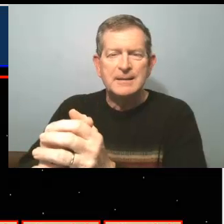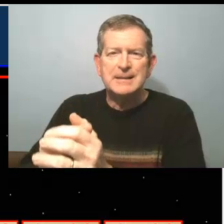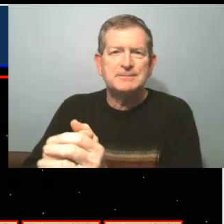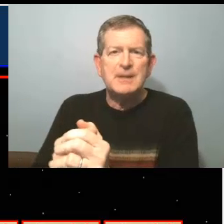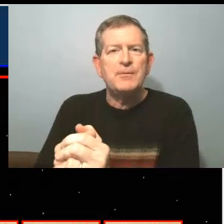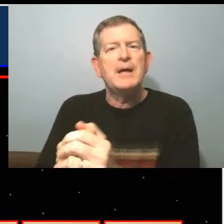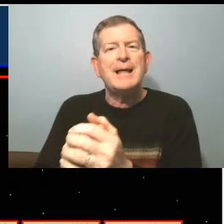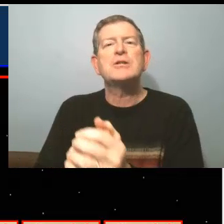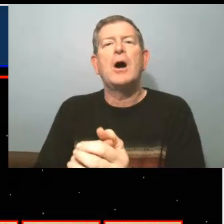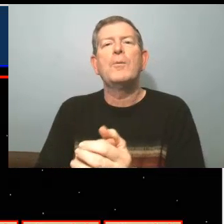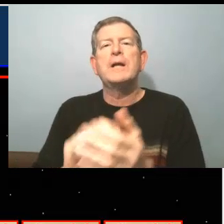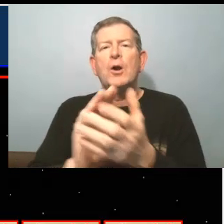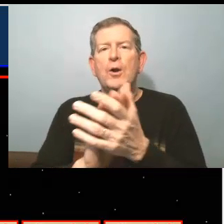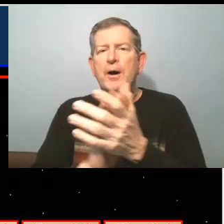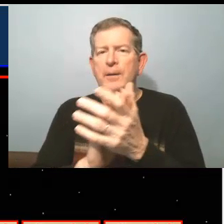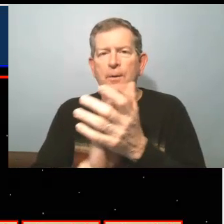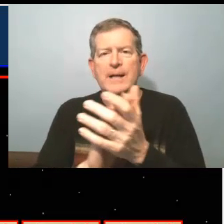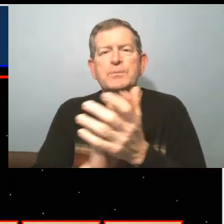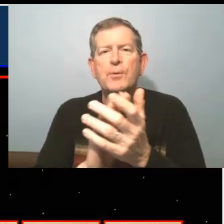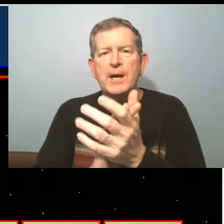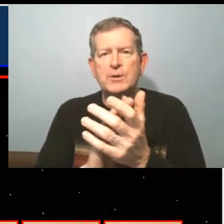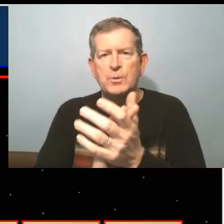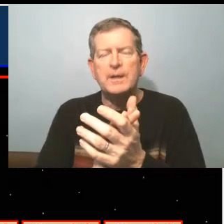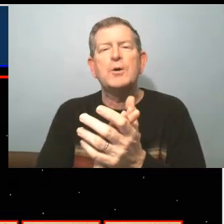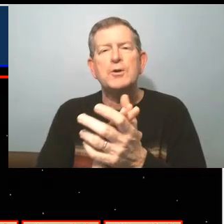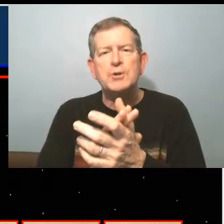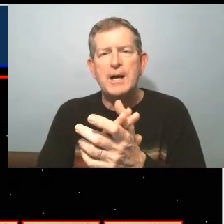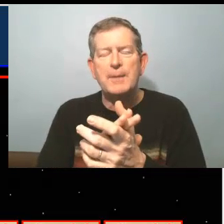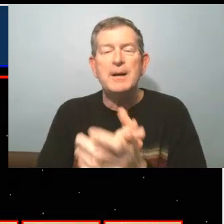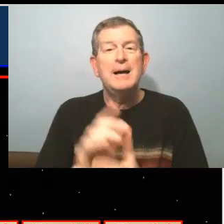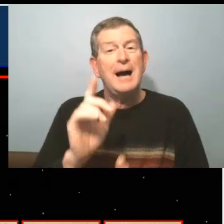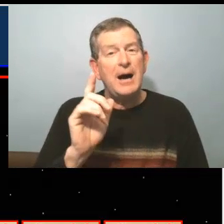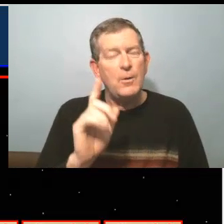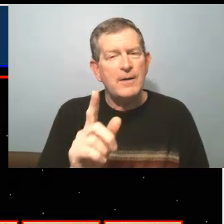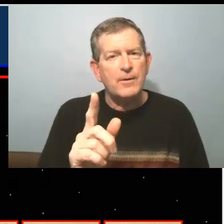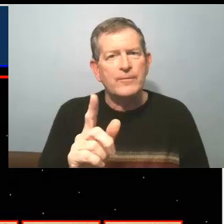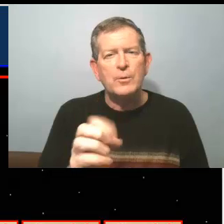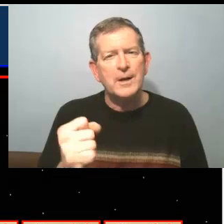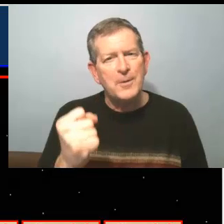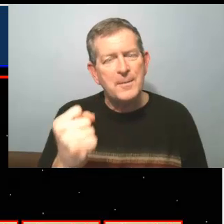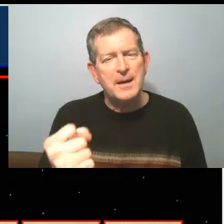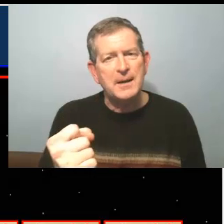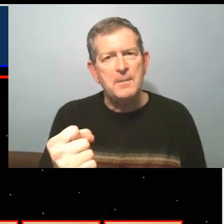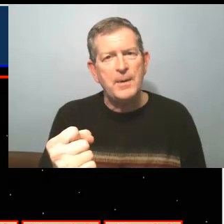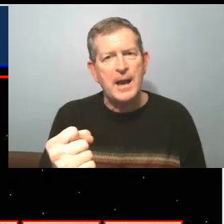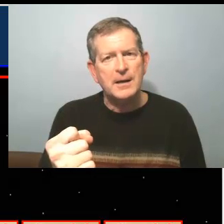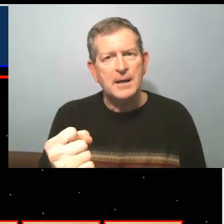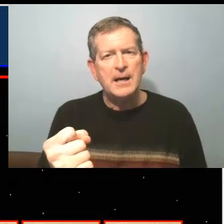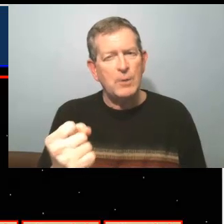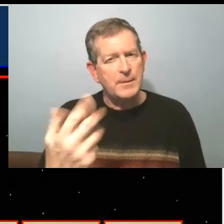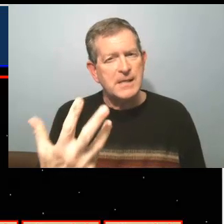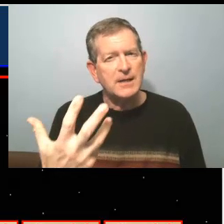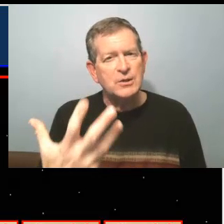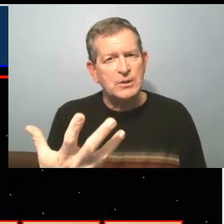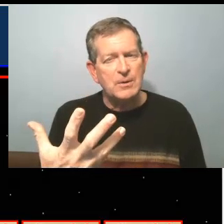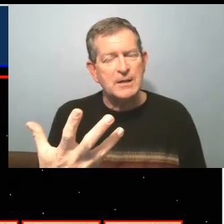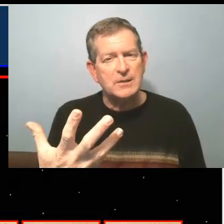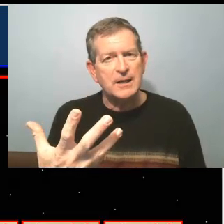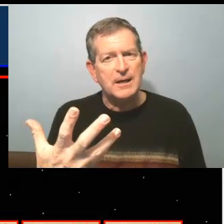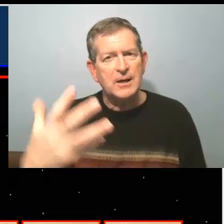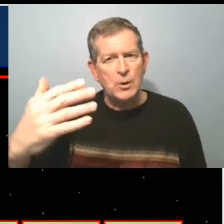English, that's already laudable. That's praiseworthy. Good job. However, if you really want to make an impact and you want to be